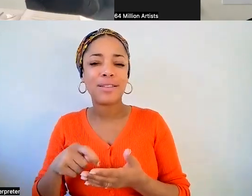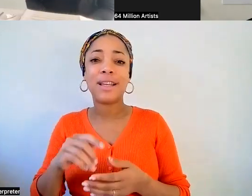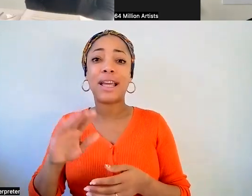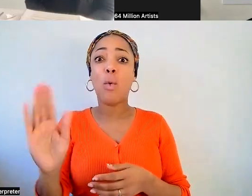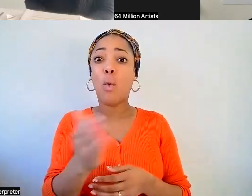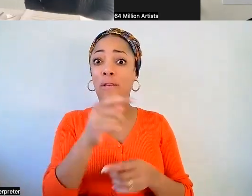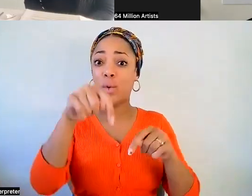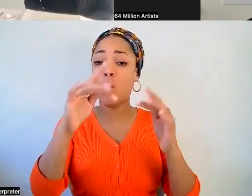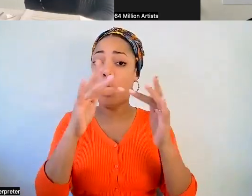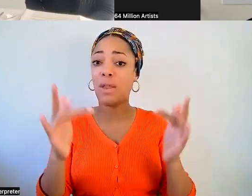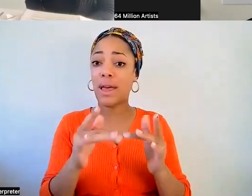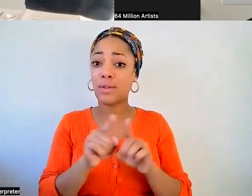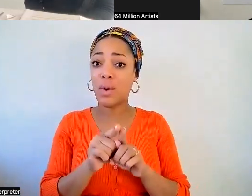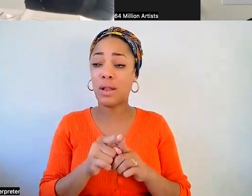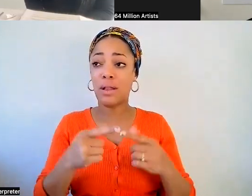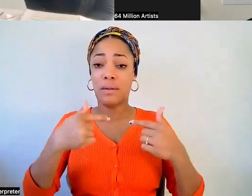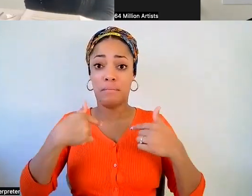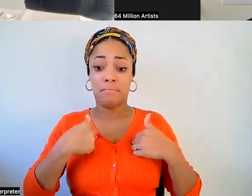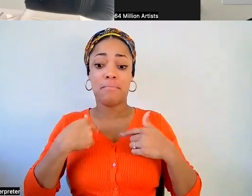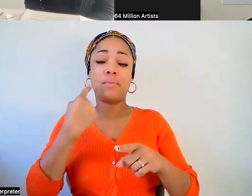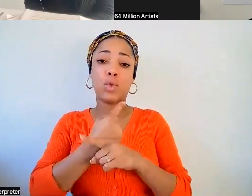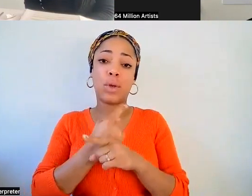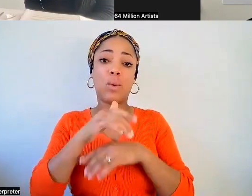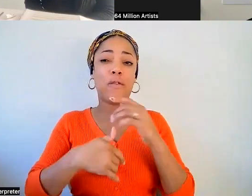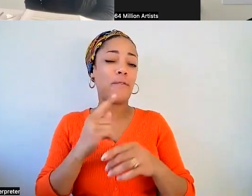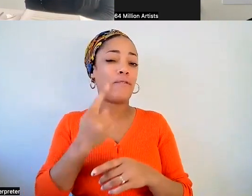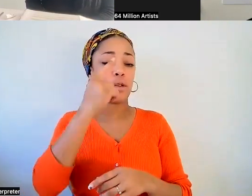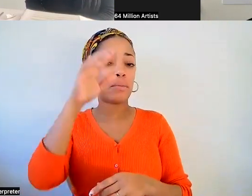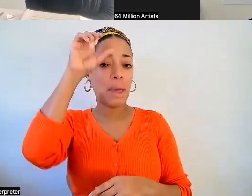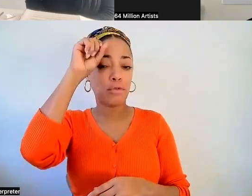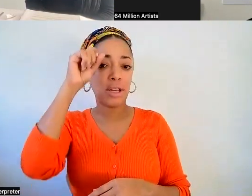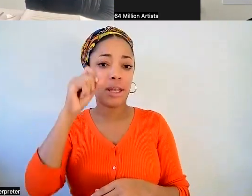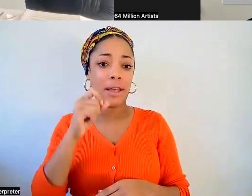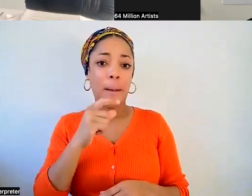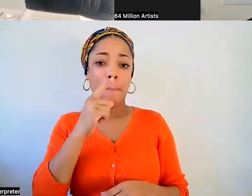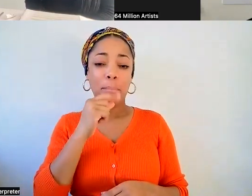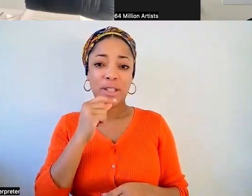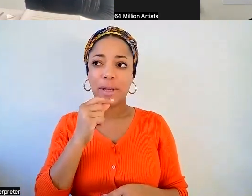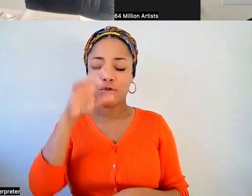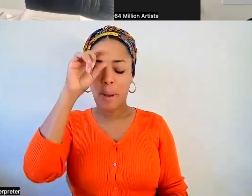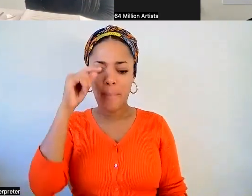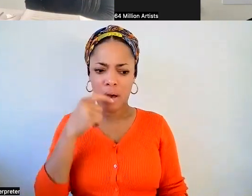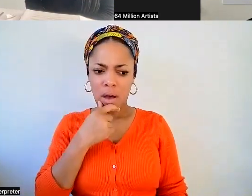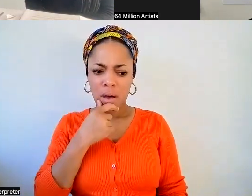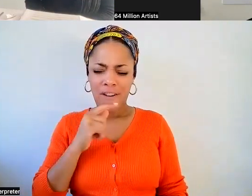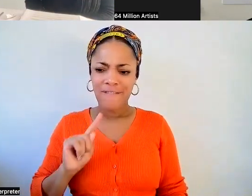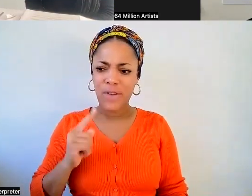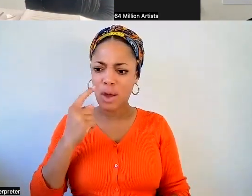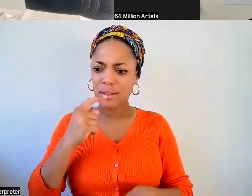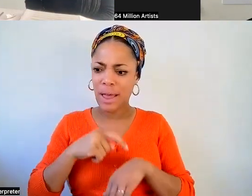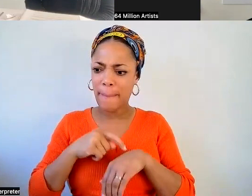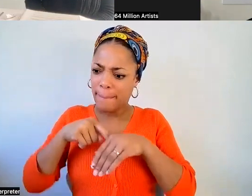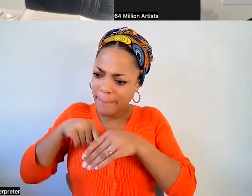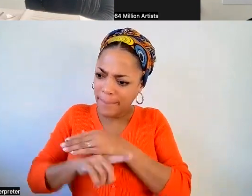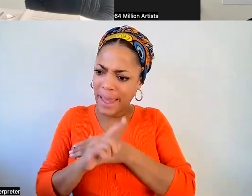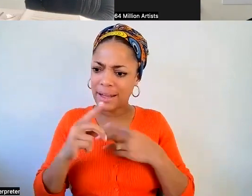back there, as I'm talking about first memories, maybe it's your time at nursery, when you were at nursery school, or maybe when you were